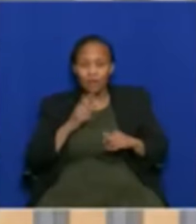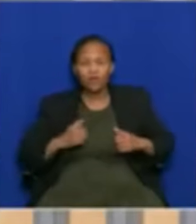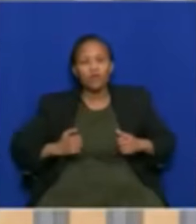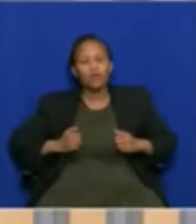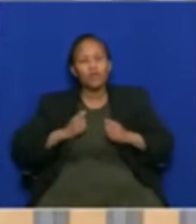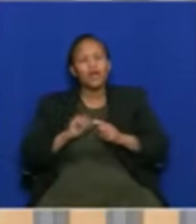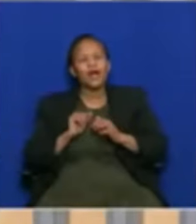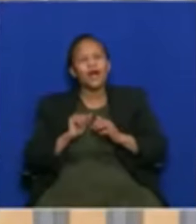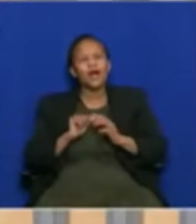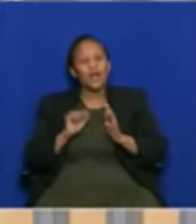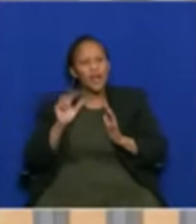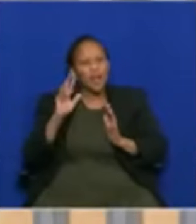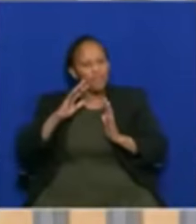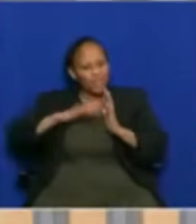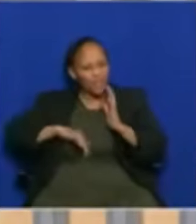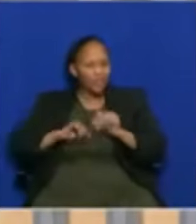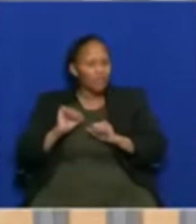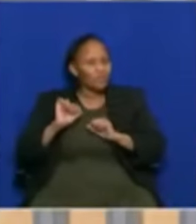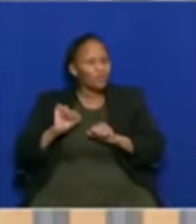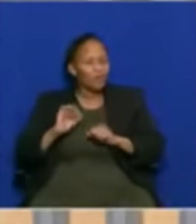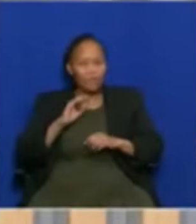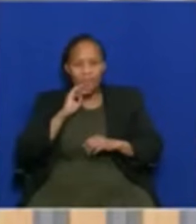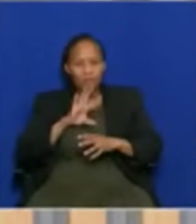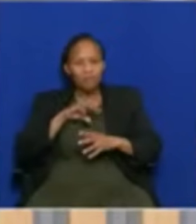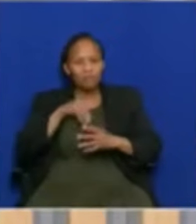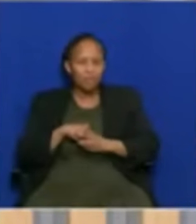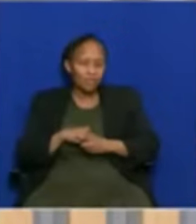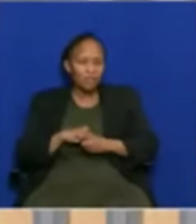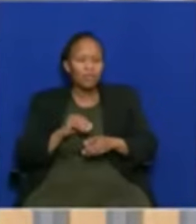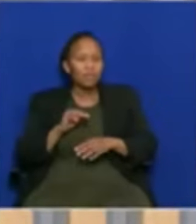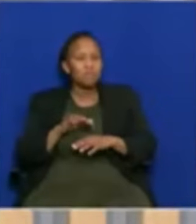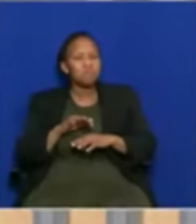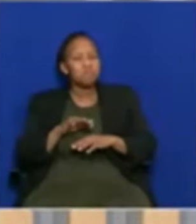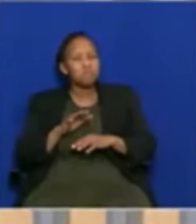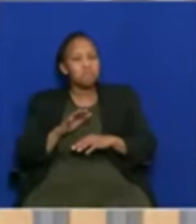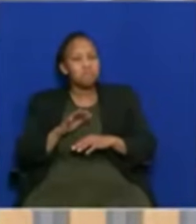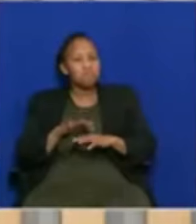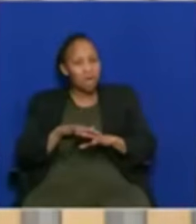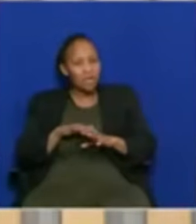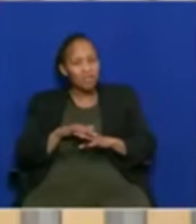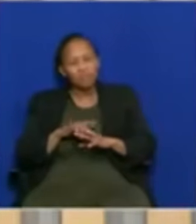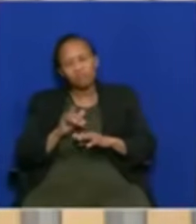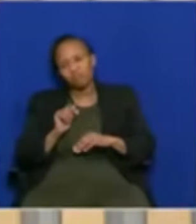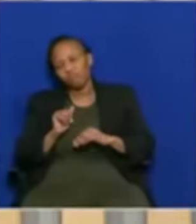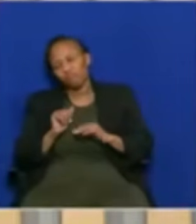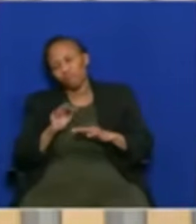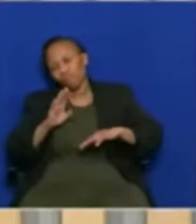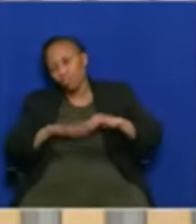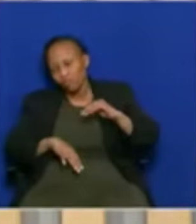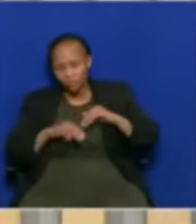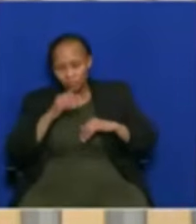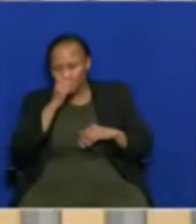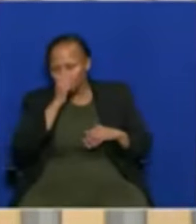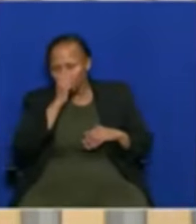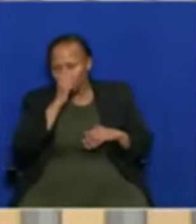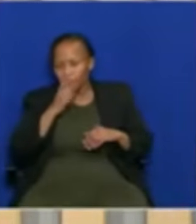which formed the basis of a later charge. Noted, Chair. My affidavit